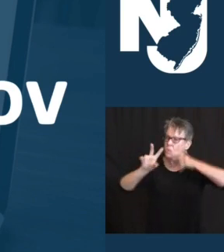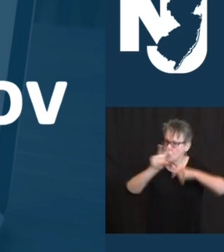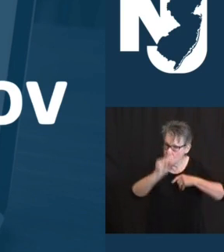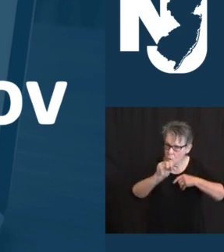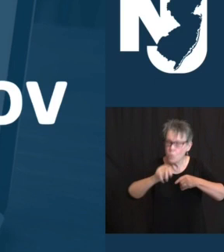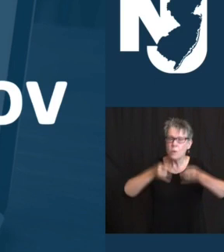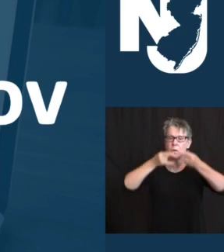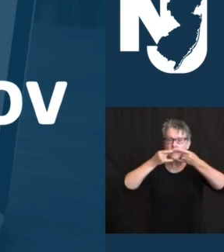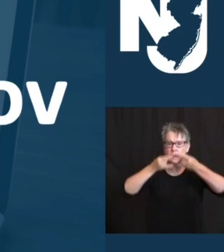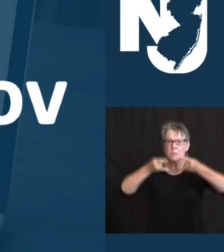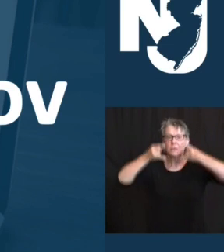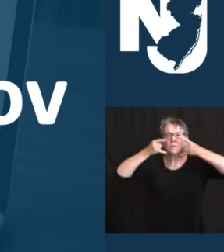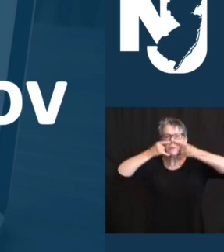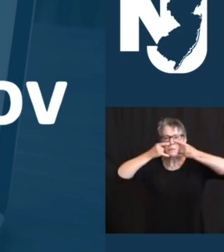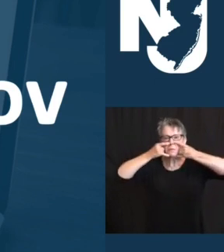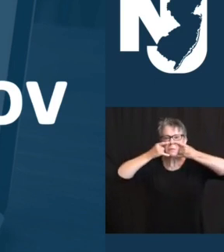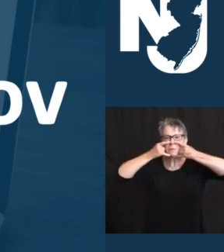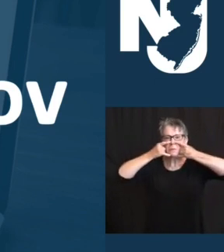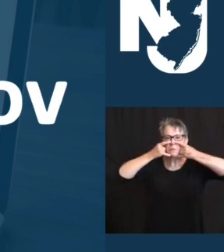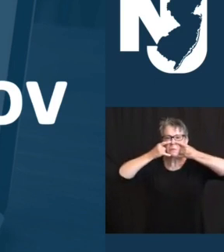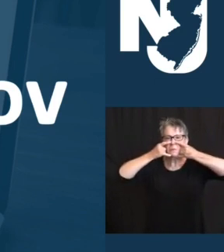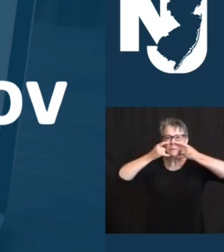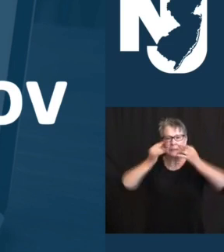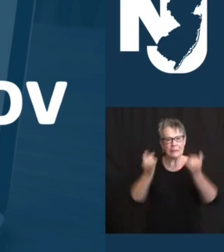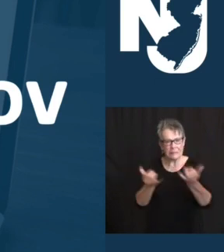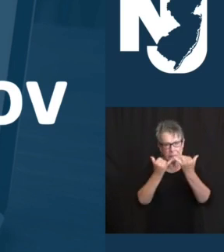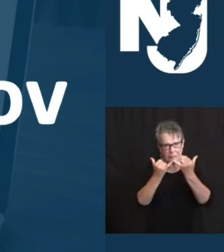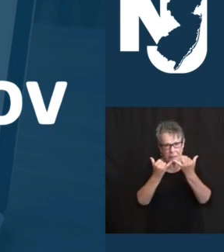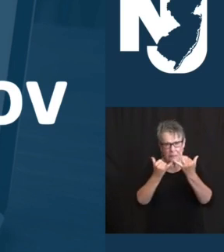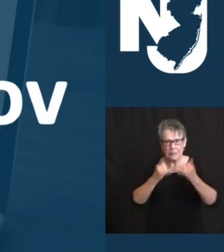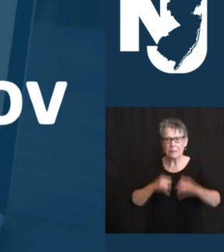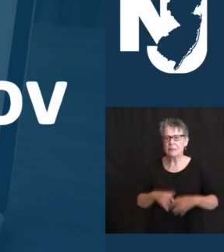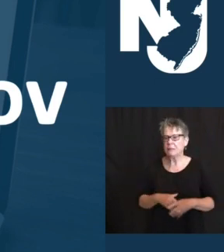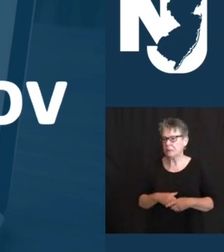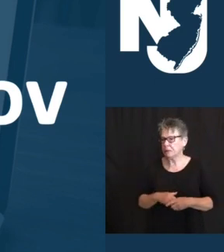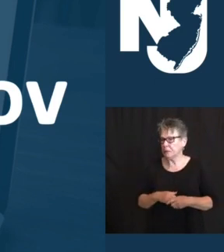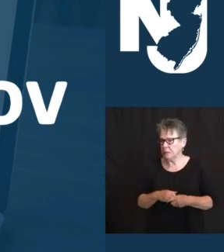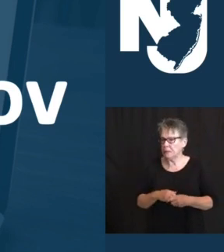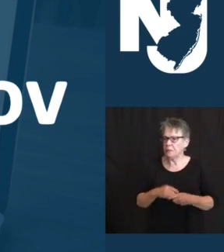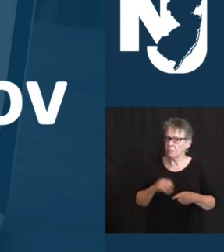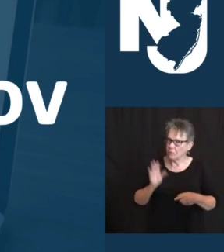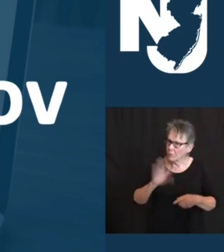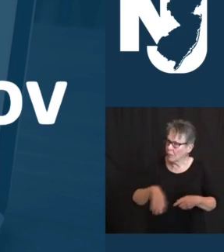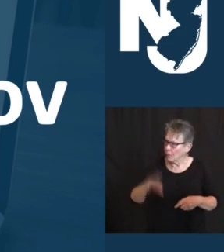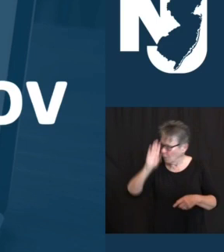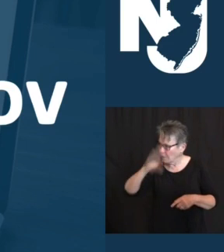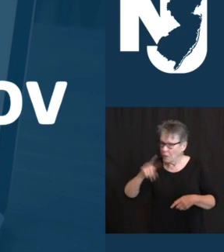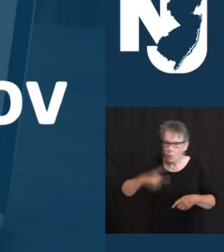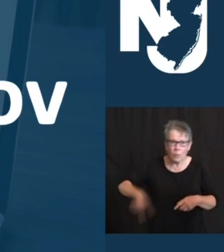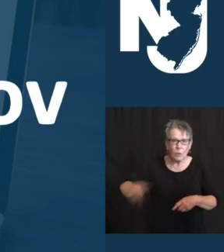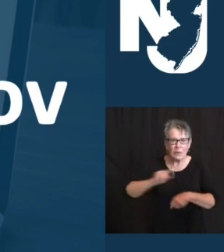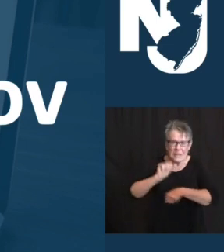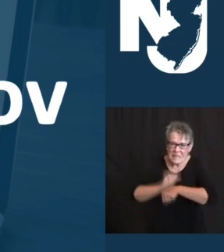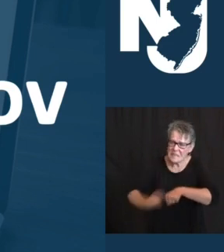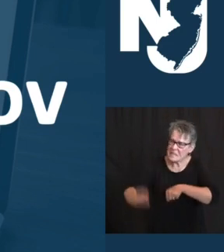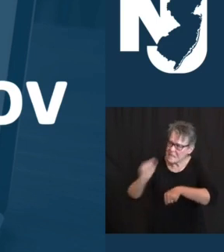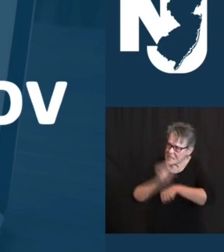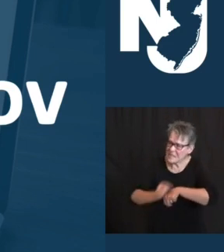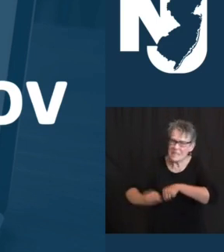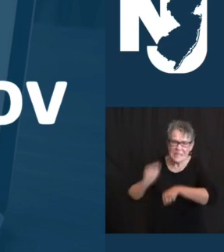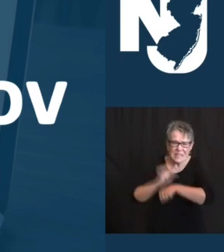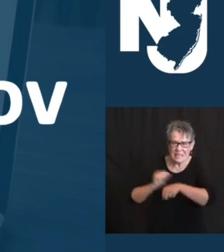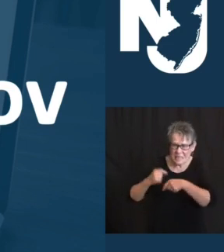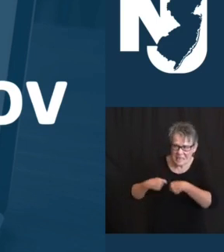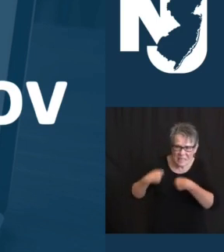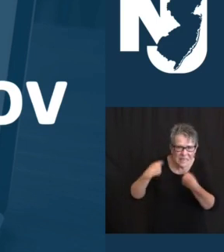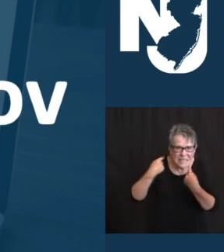done tremendous work to slow the rate of spread to one of the lowest in the nation. Other states are seeing spikes, states which have not